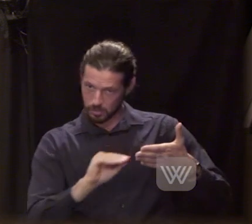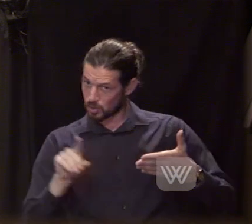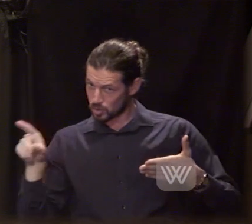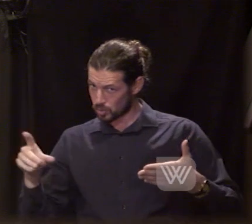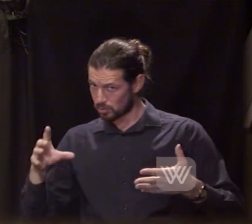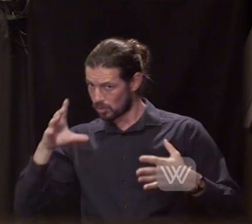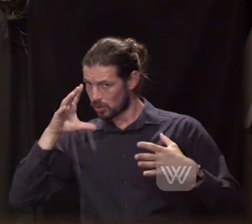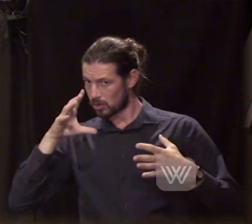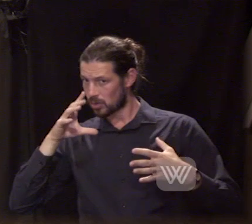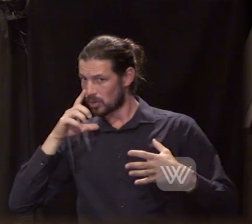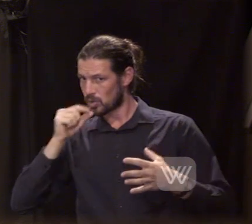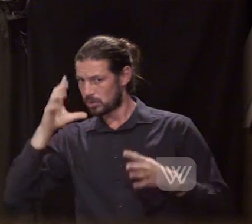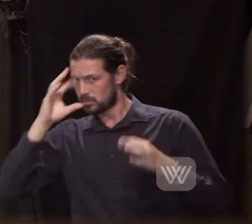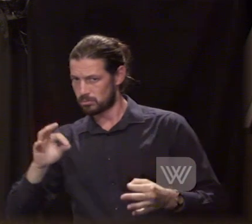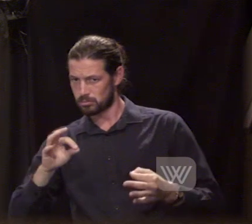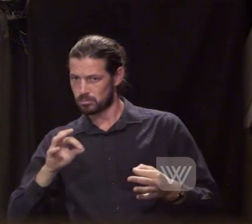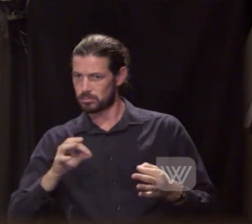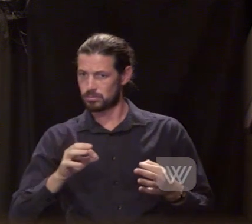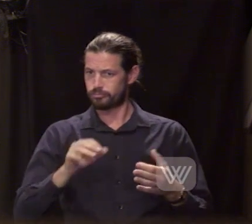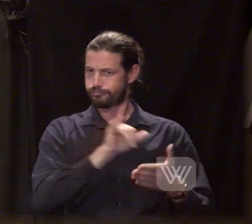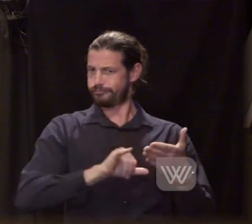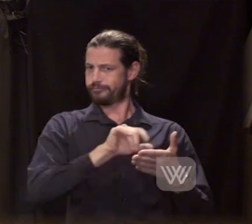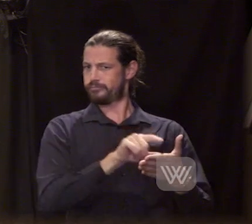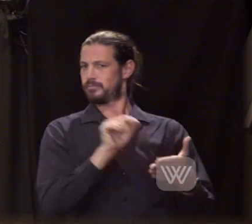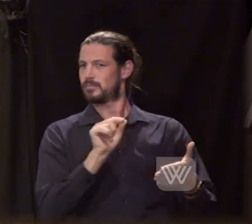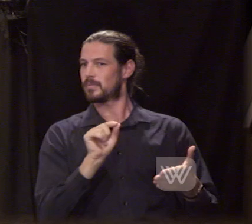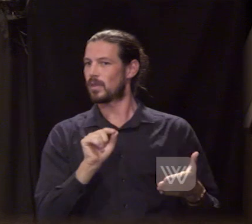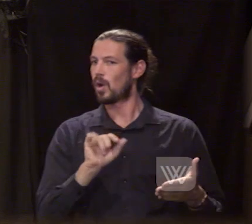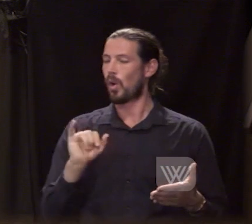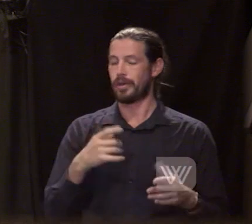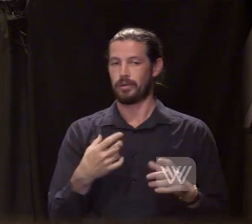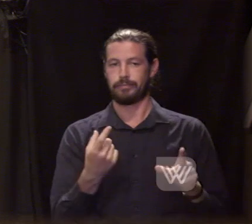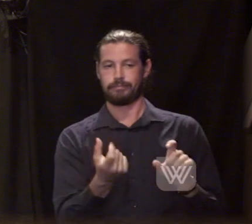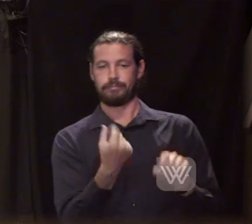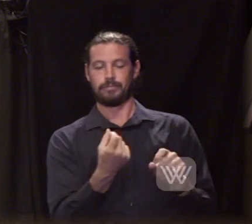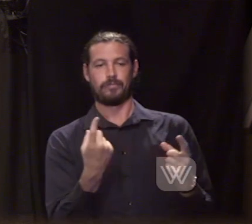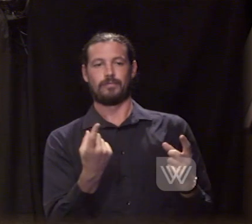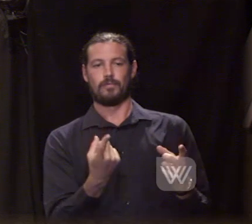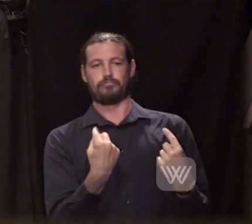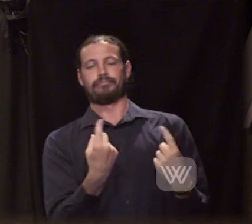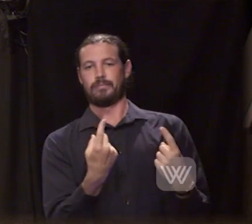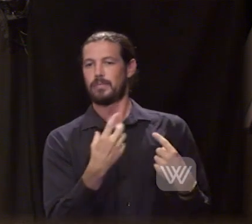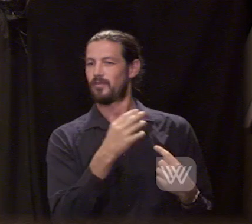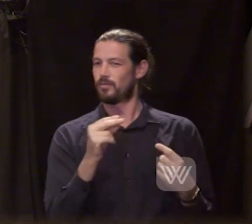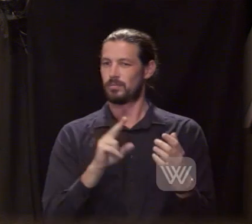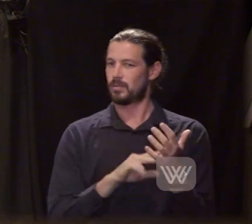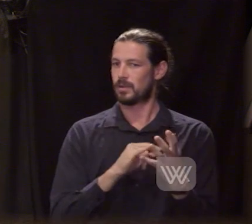and to what extent were they kind of thrown at you by email for the week? And